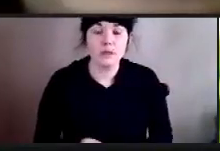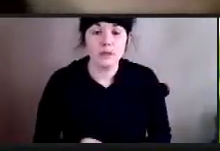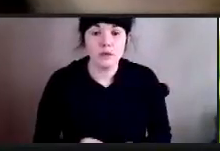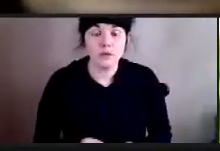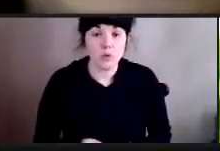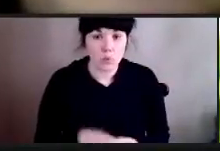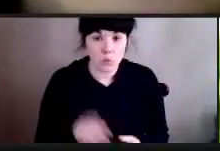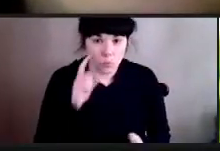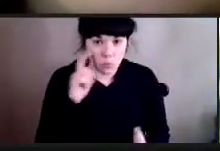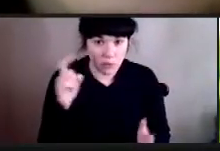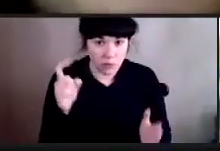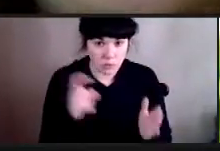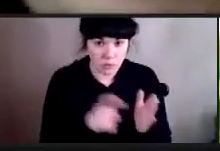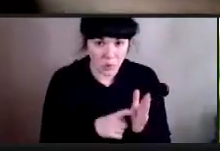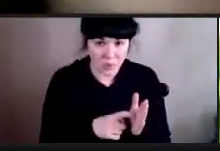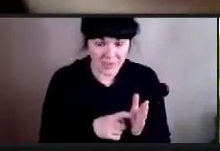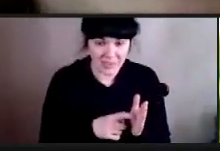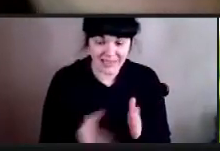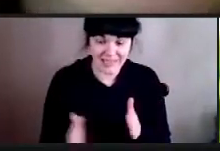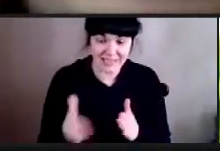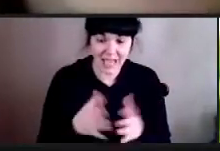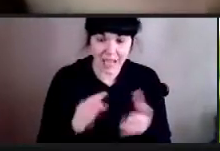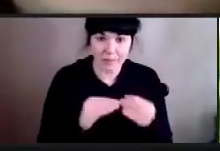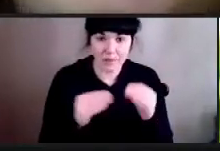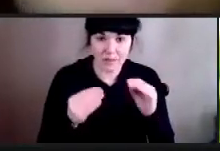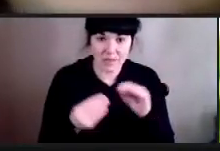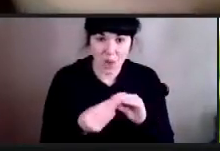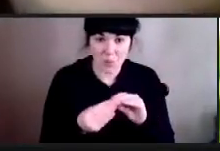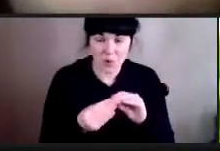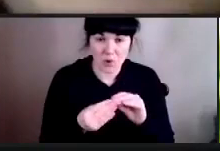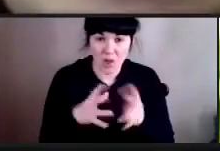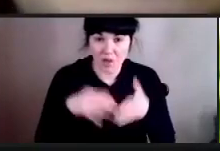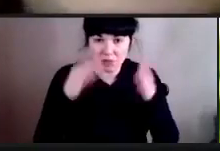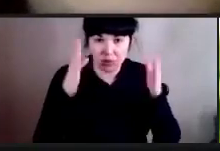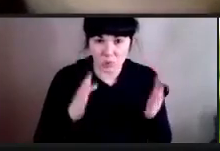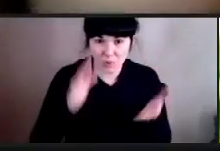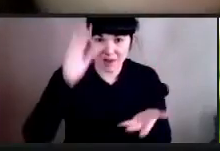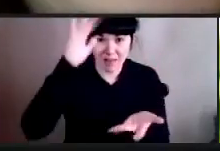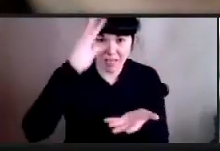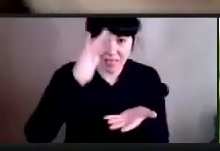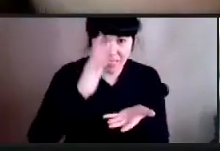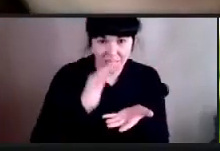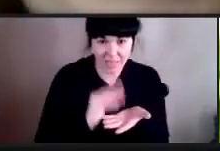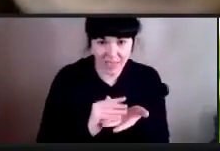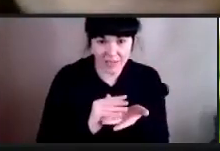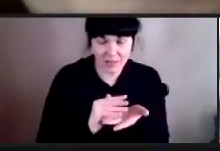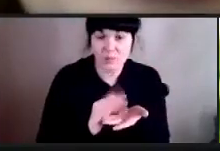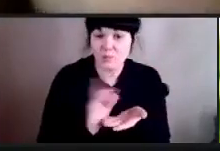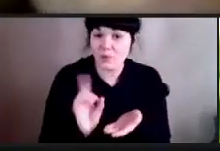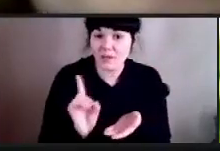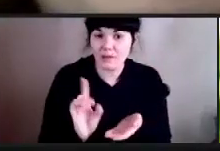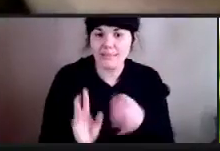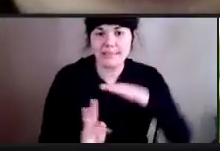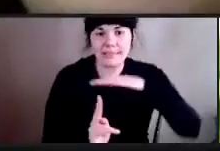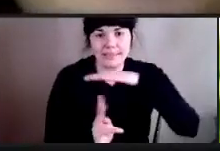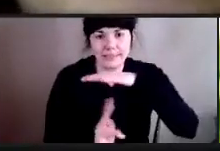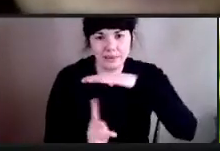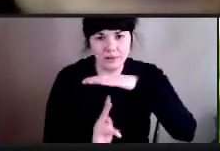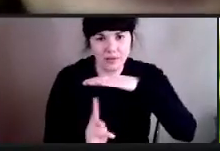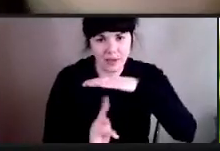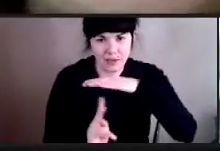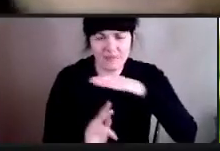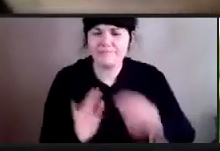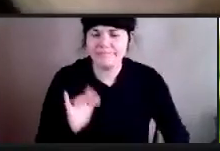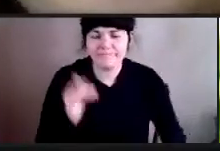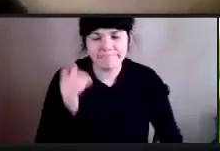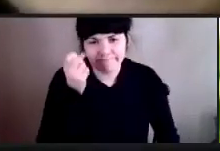enrollment was around kindergarten. And as a parent, that makes a lot of logical sense to me, because I have small children. I have a first five